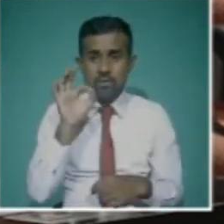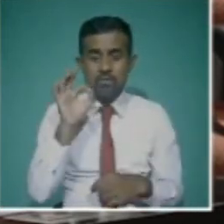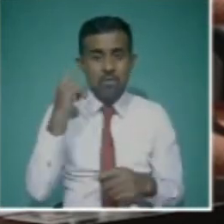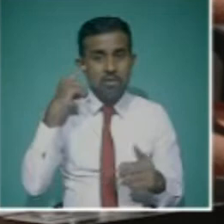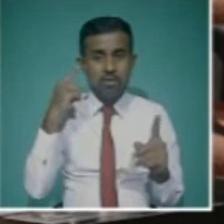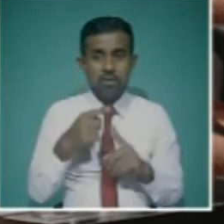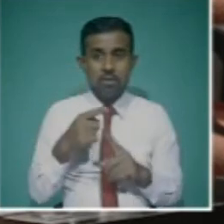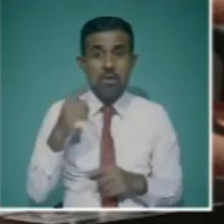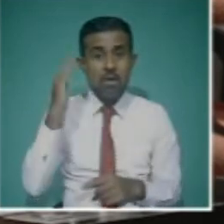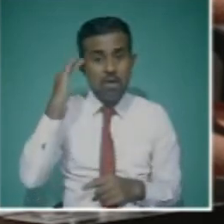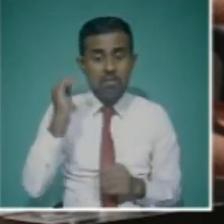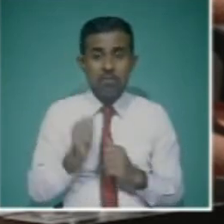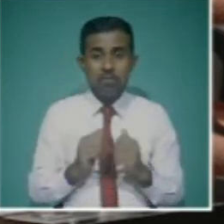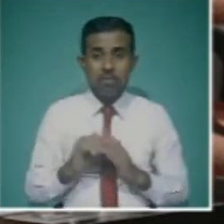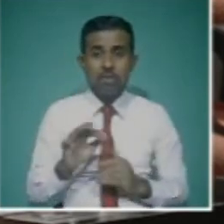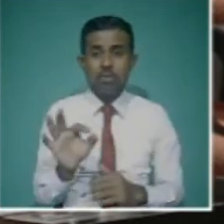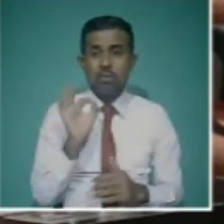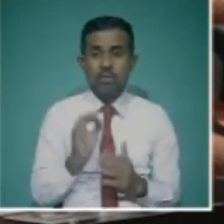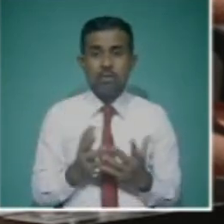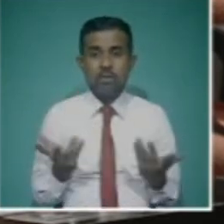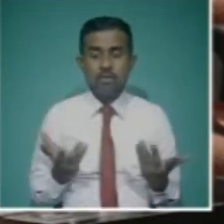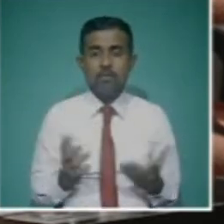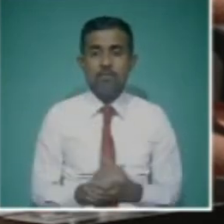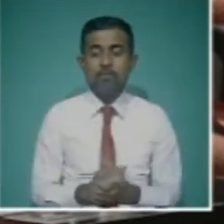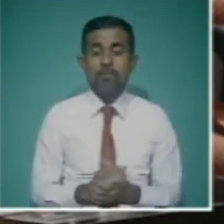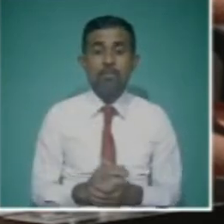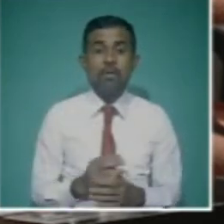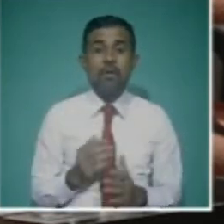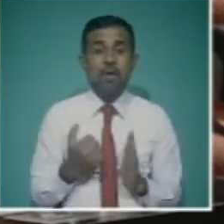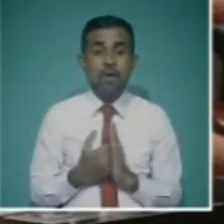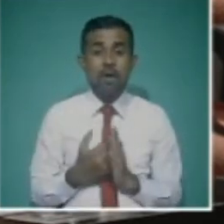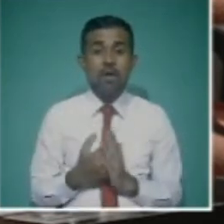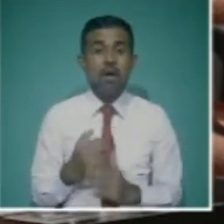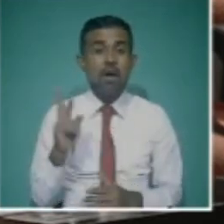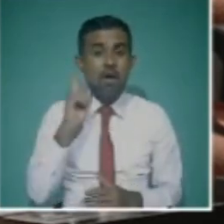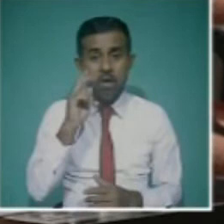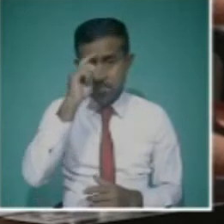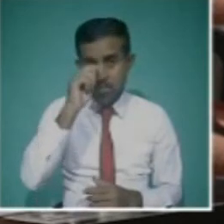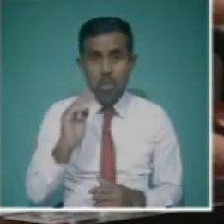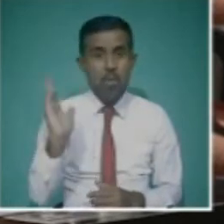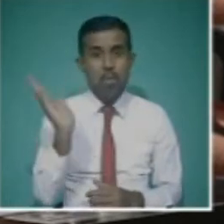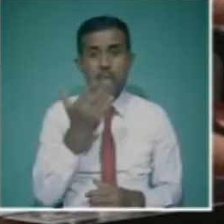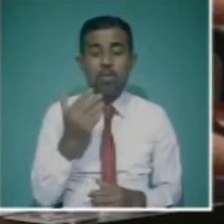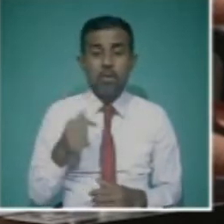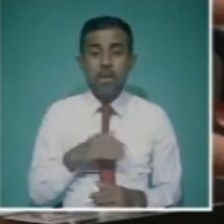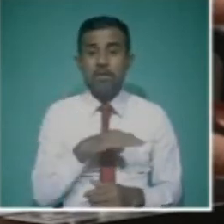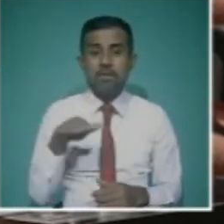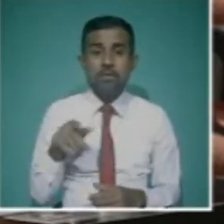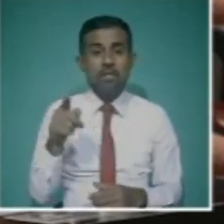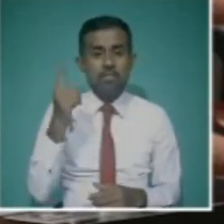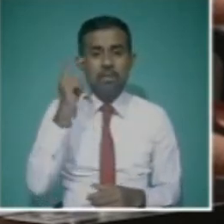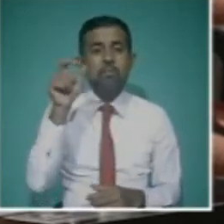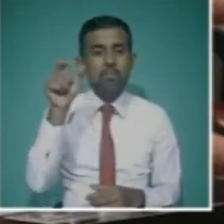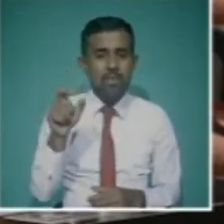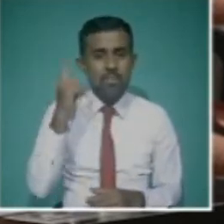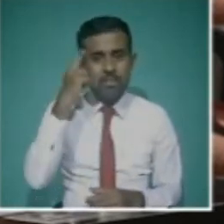Likewise, President Ranil Wickremesinghe knows, he knows more than anyone else in this house, that a